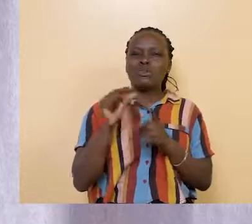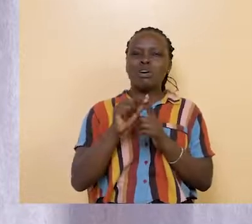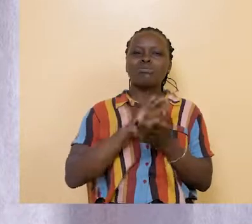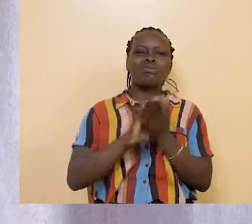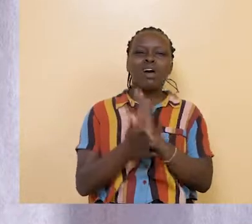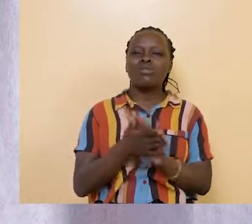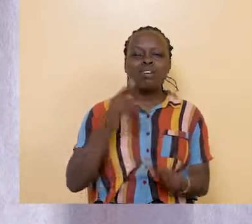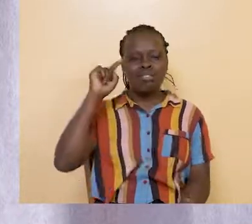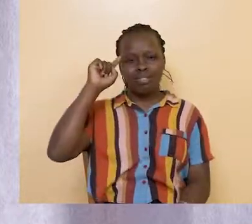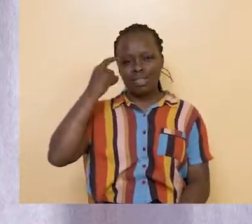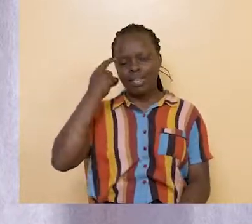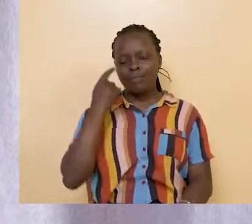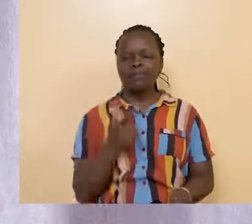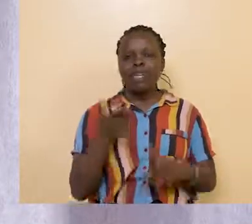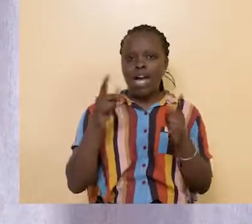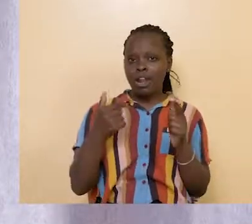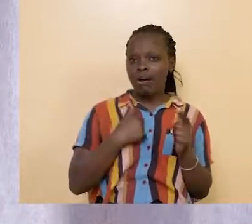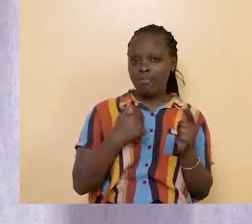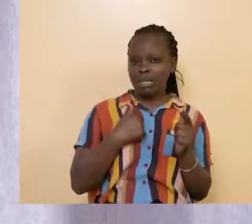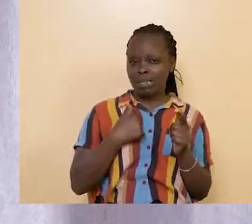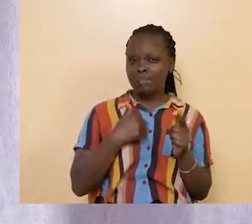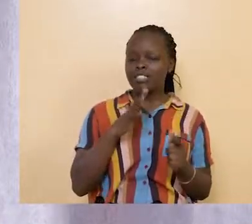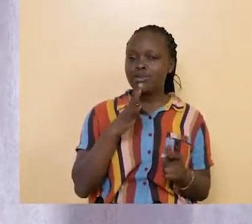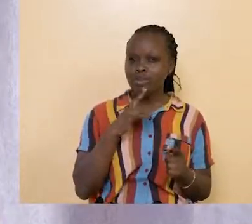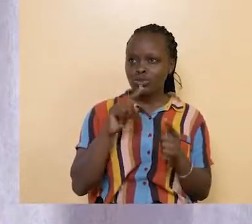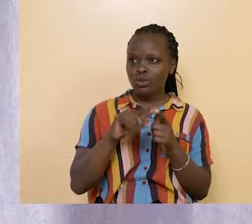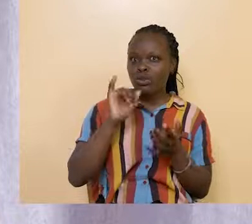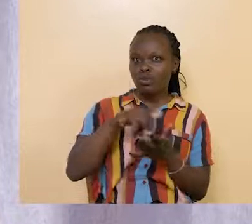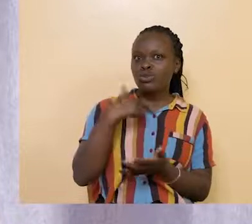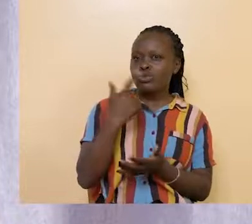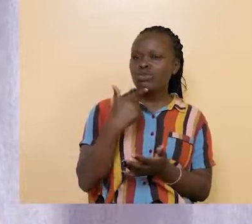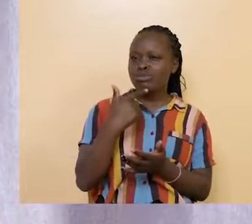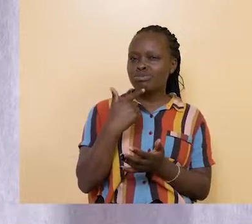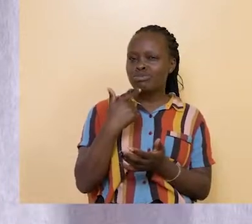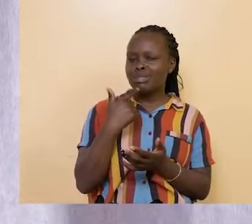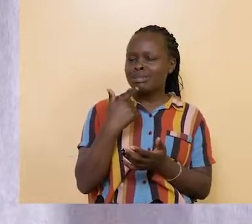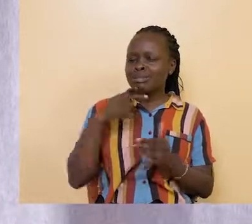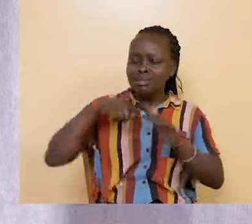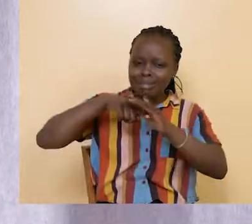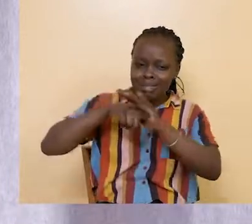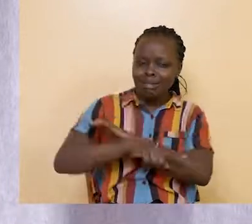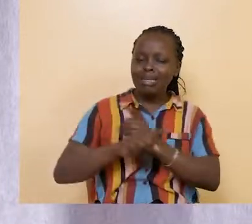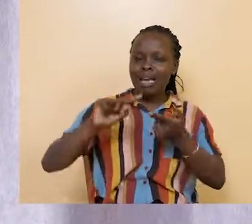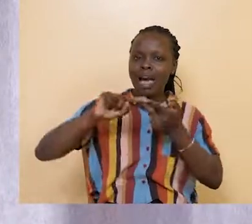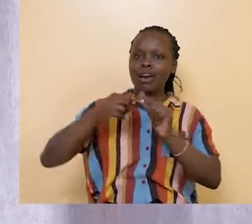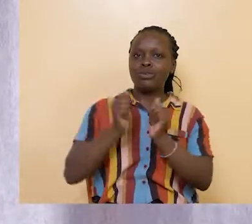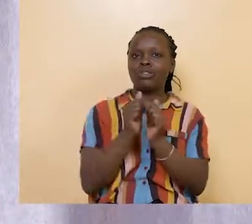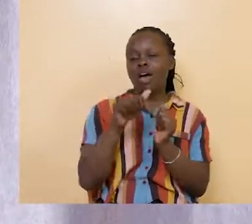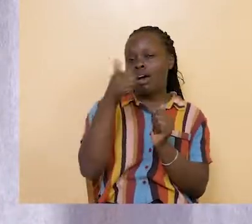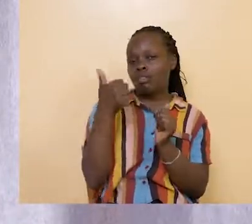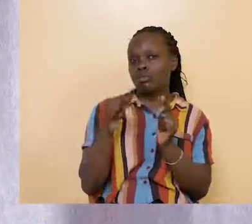reason. Allow me to take a moment to speak to those of us who have been deeply wounded and broken by the words of